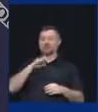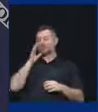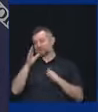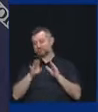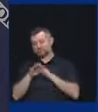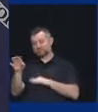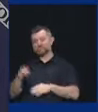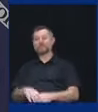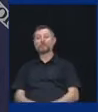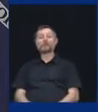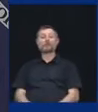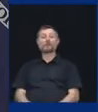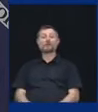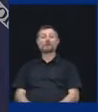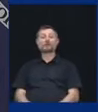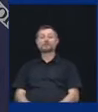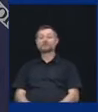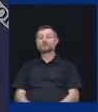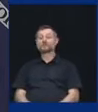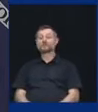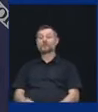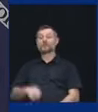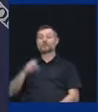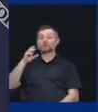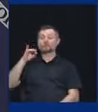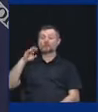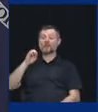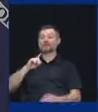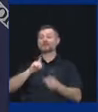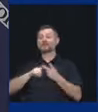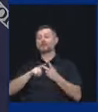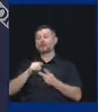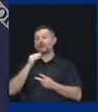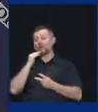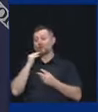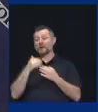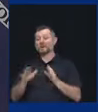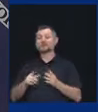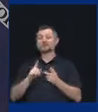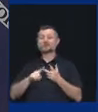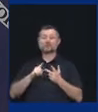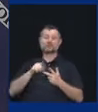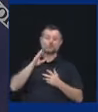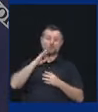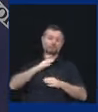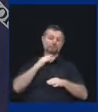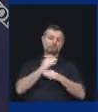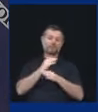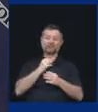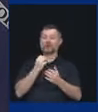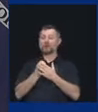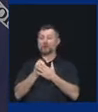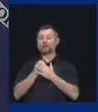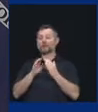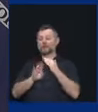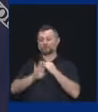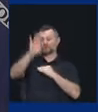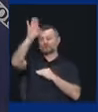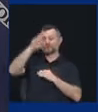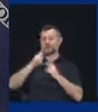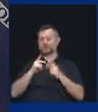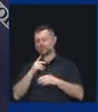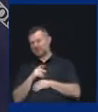quality of life, homeless is an artificial ceiling where people say, I'm not going to visit New York. People are getting shot all